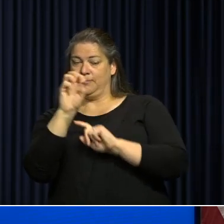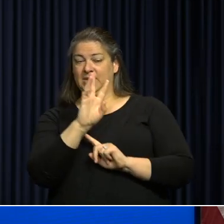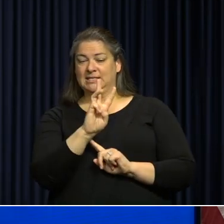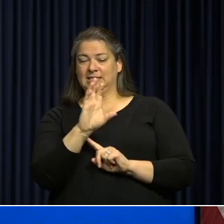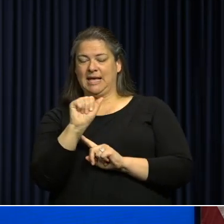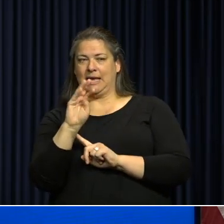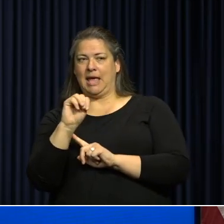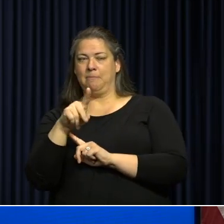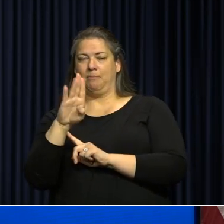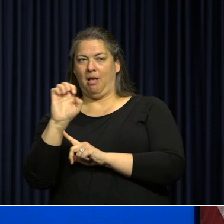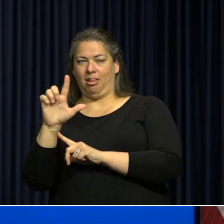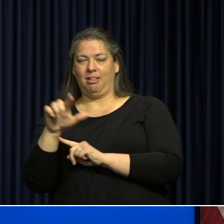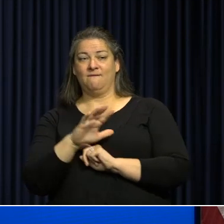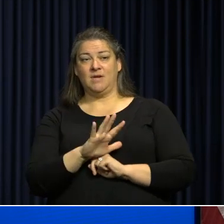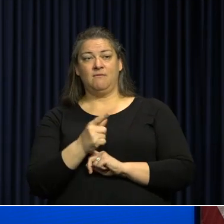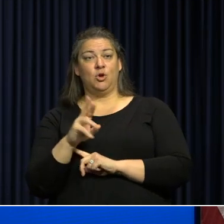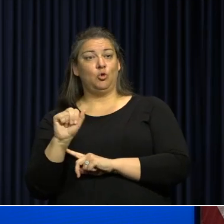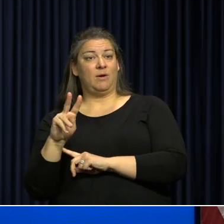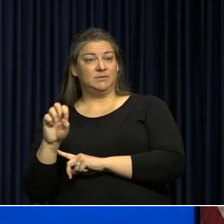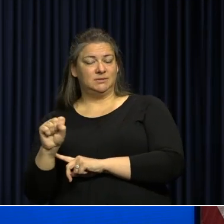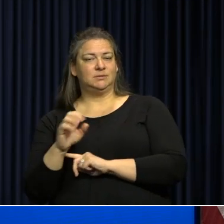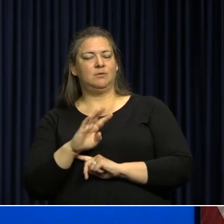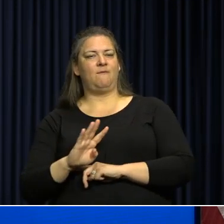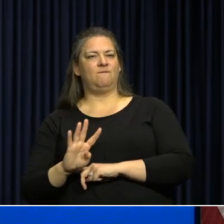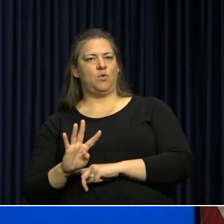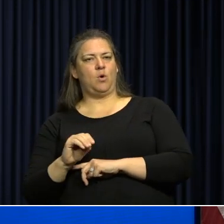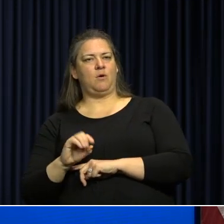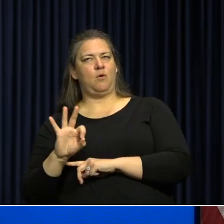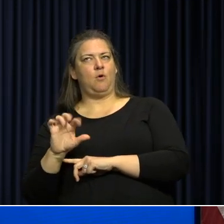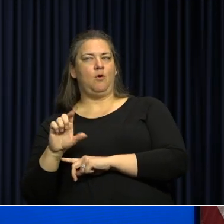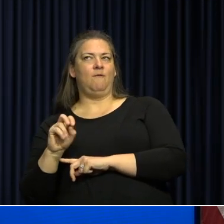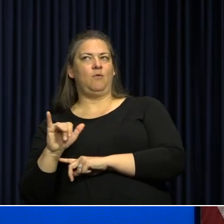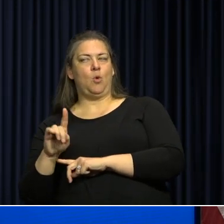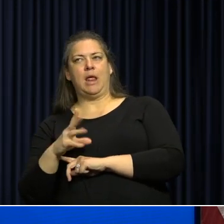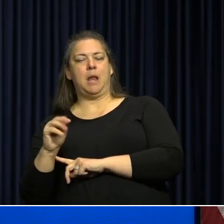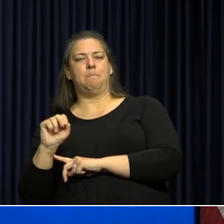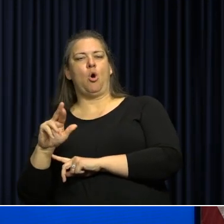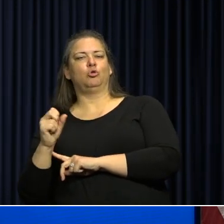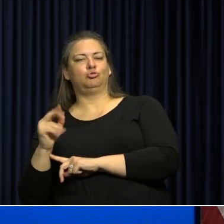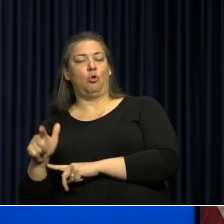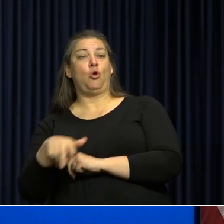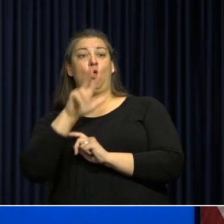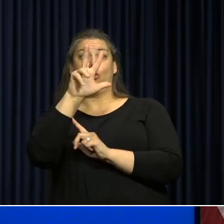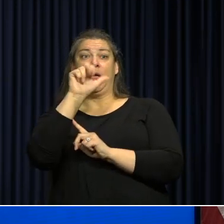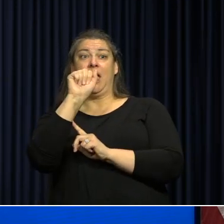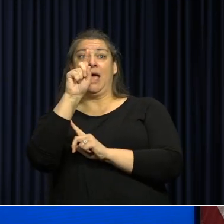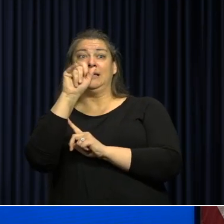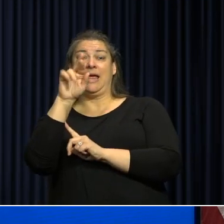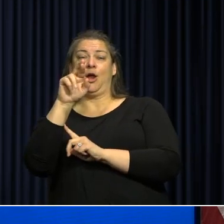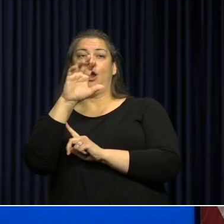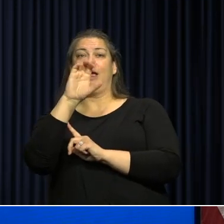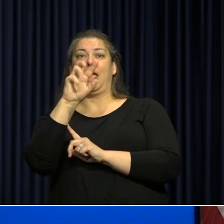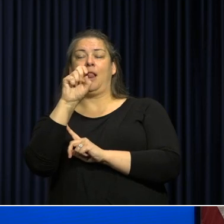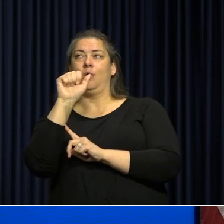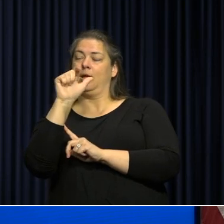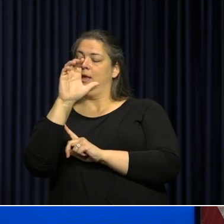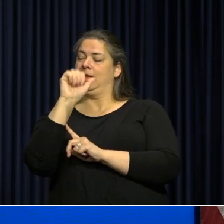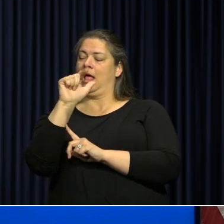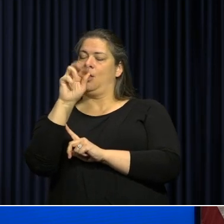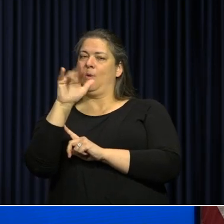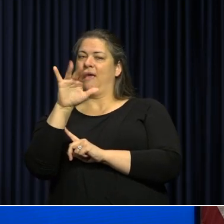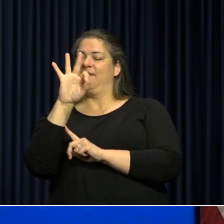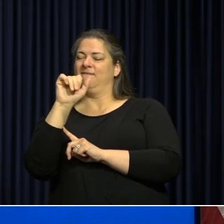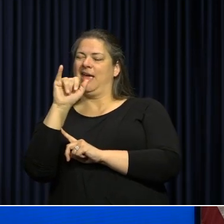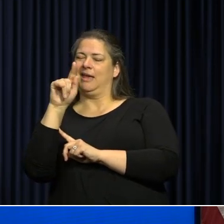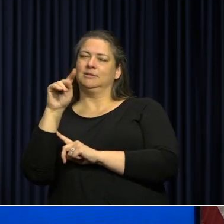in Campbell, 5 in Graves, 4 in Floyd and Marshall, 3 in Adair, Callaway, and Fayette, 2 in